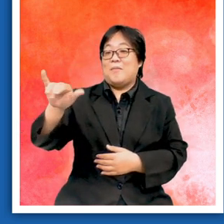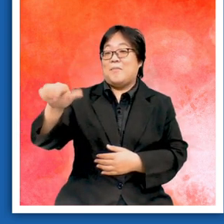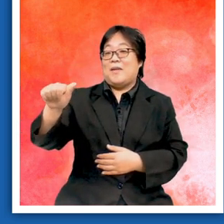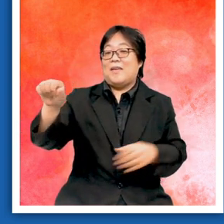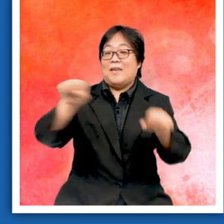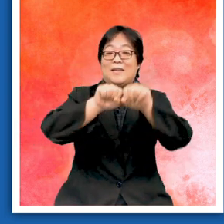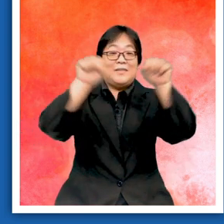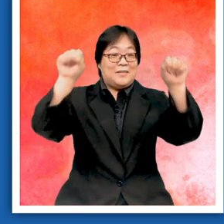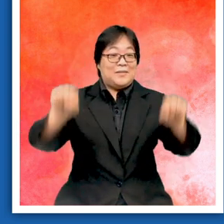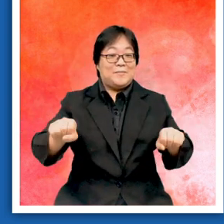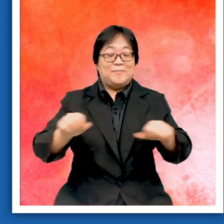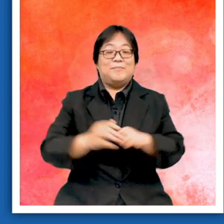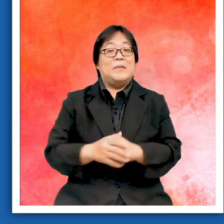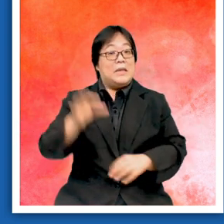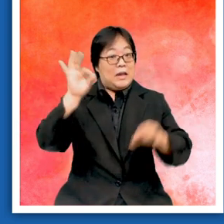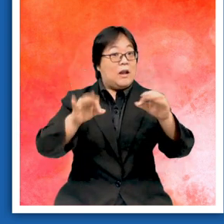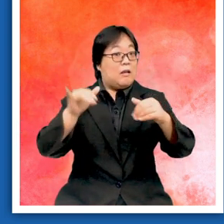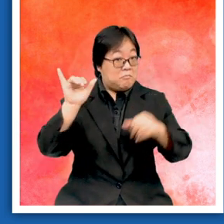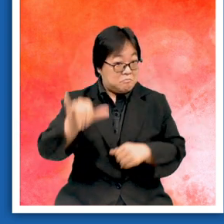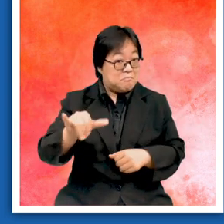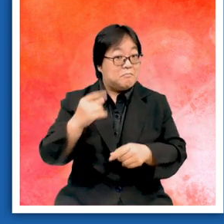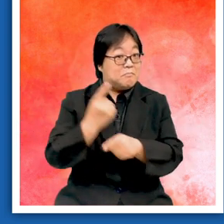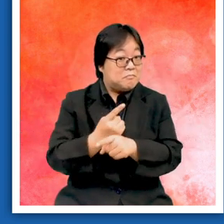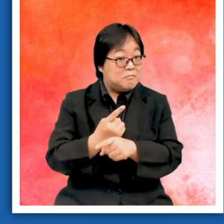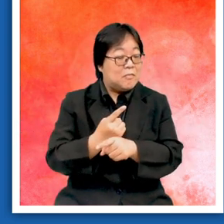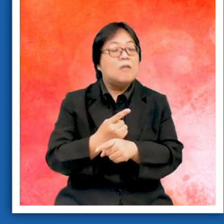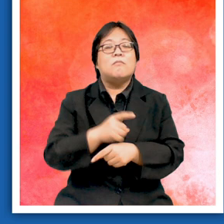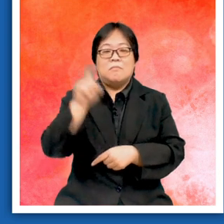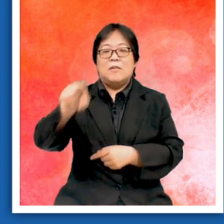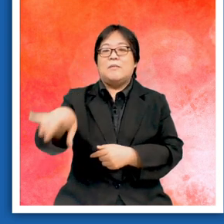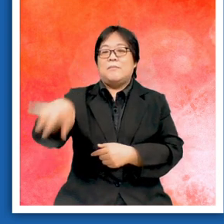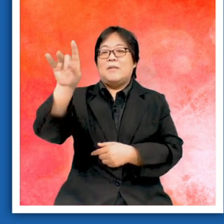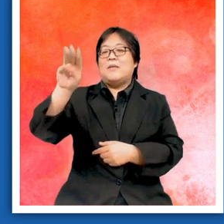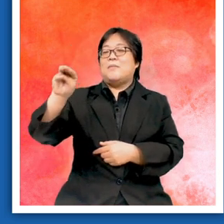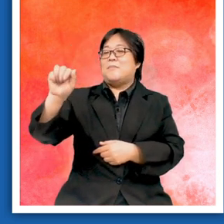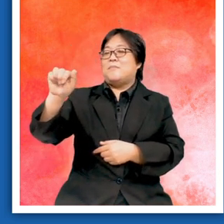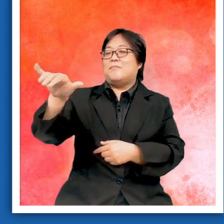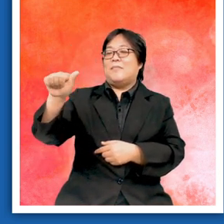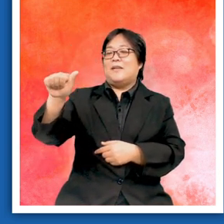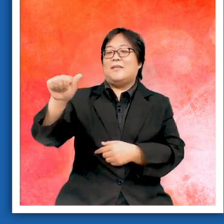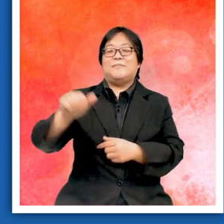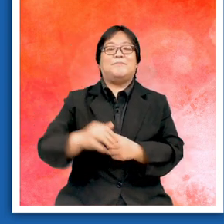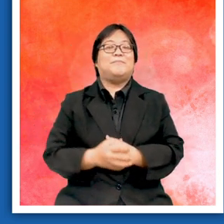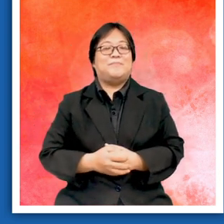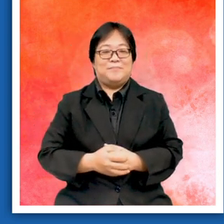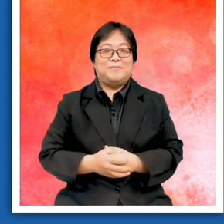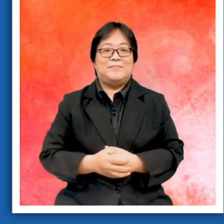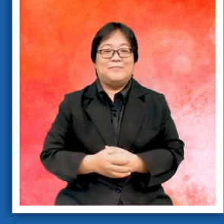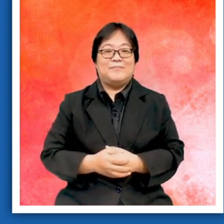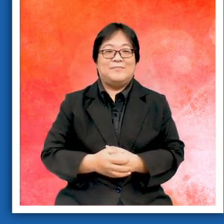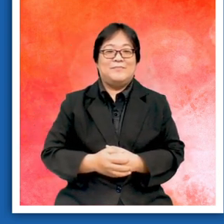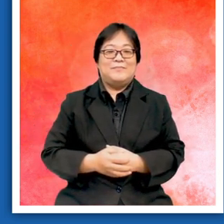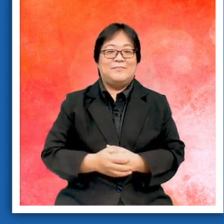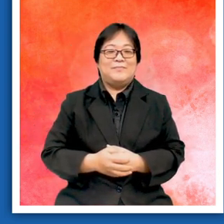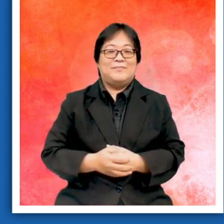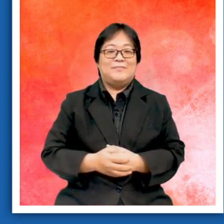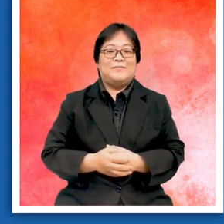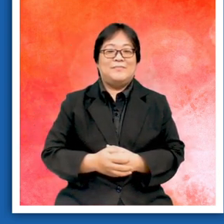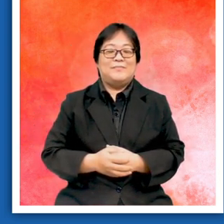registered in the Maya system. If that is the case, then you need to choose Maya